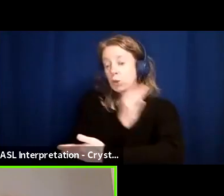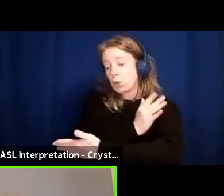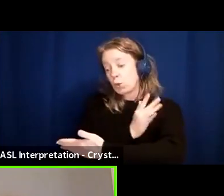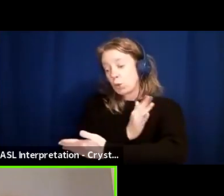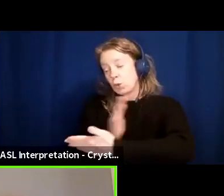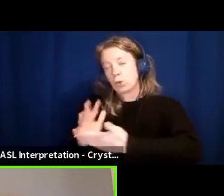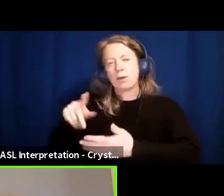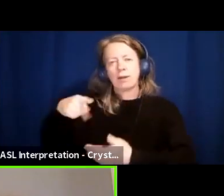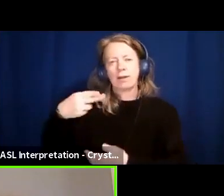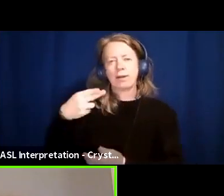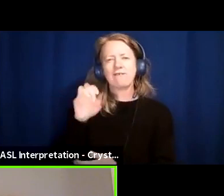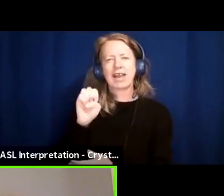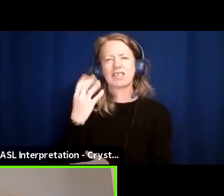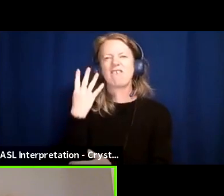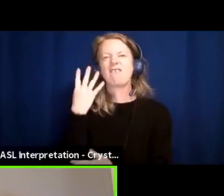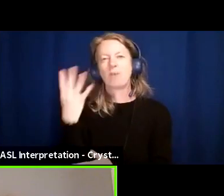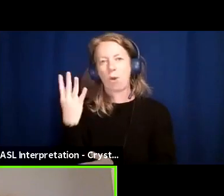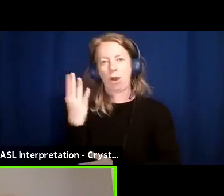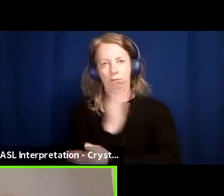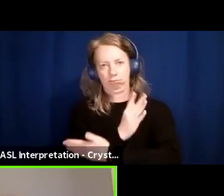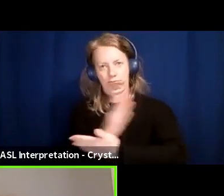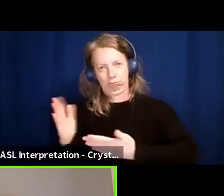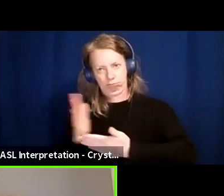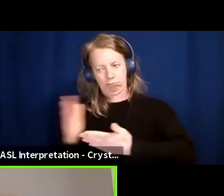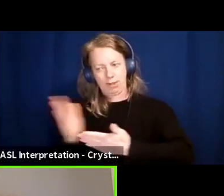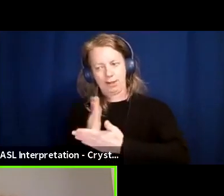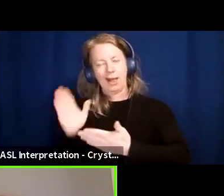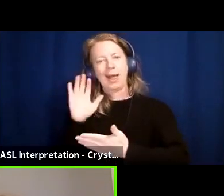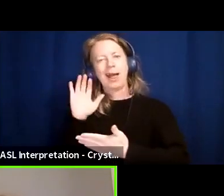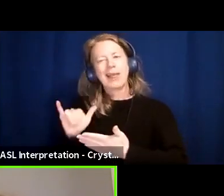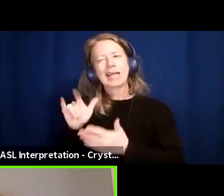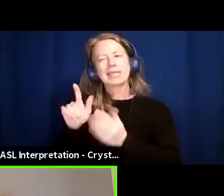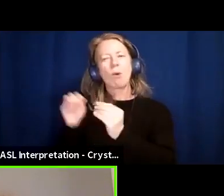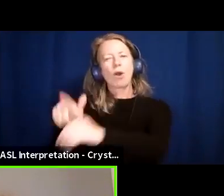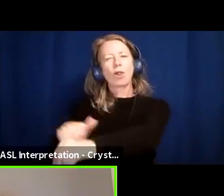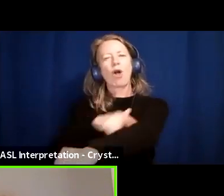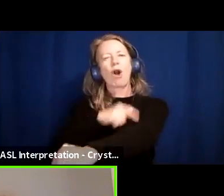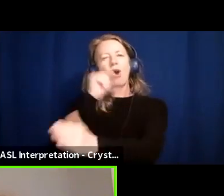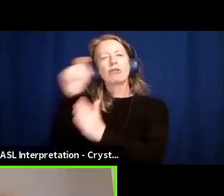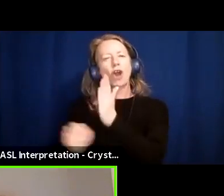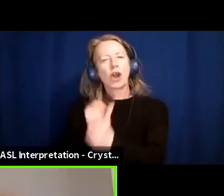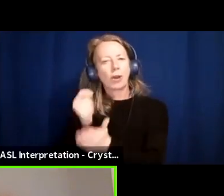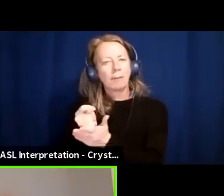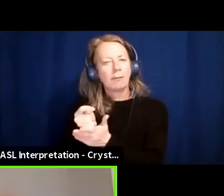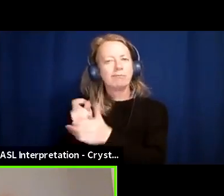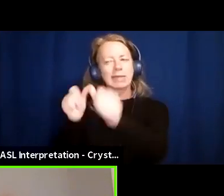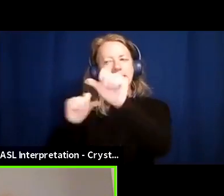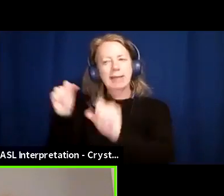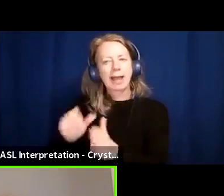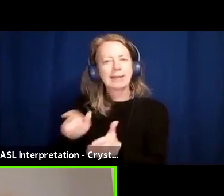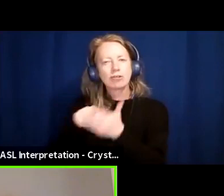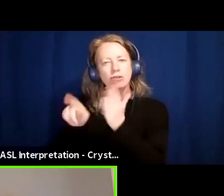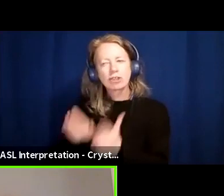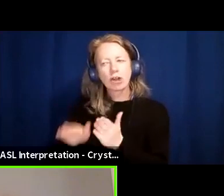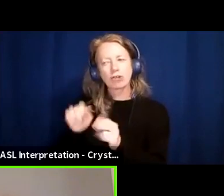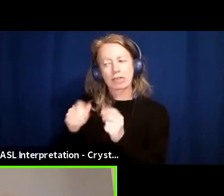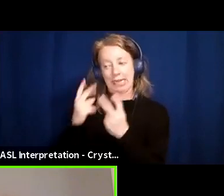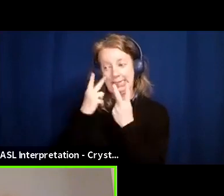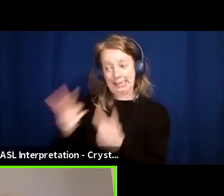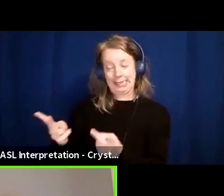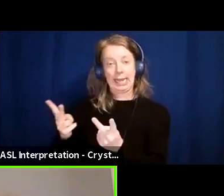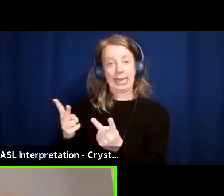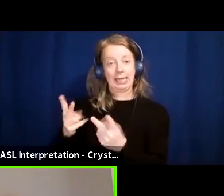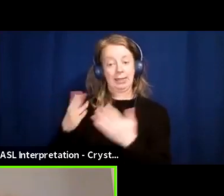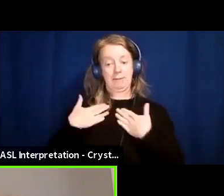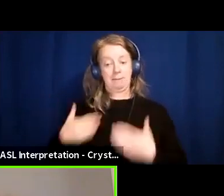longer trials, where they answer those questions like, well, how long does the immunity last? They look